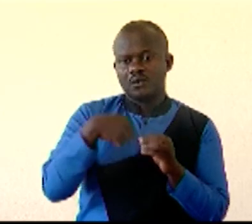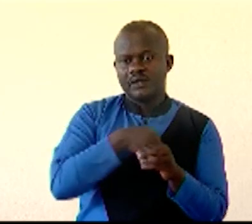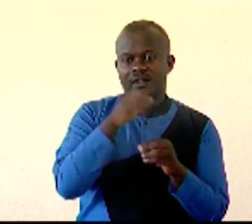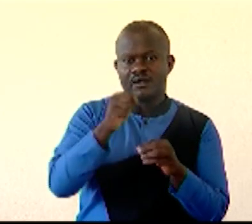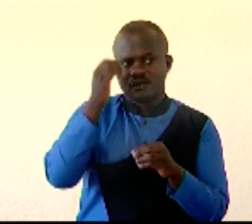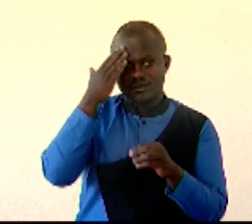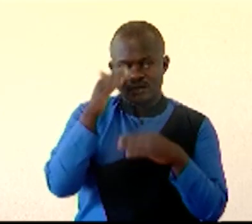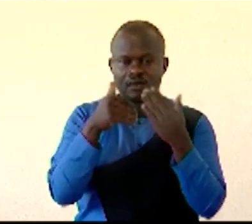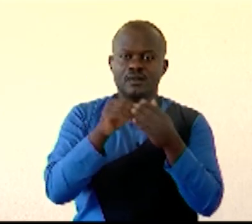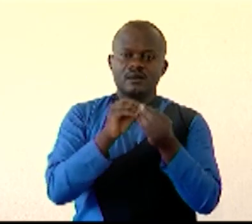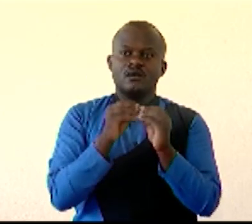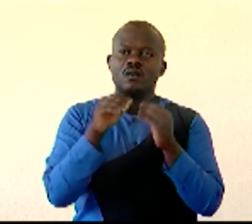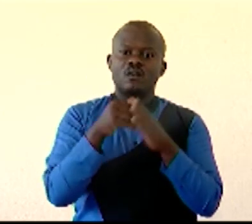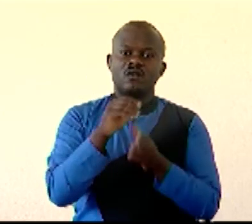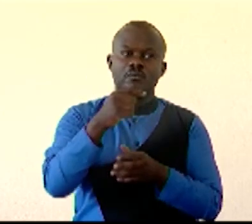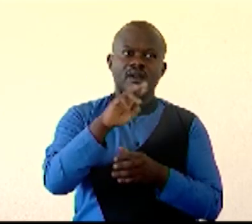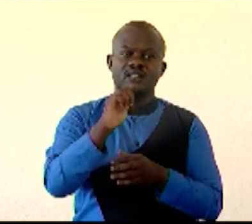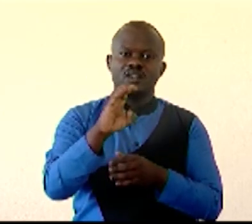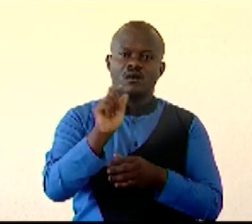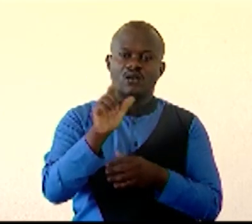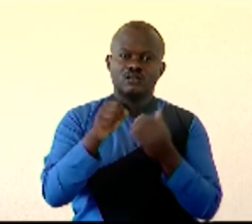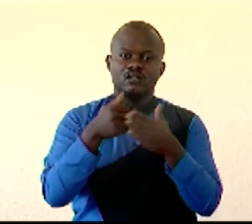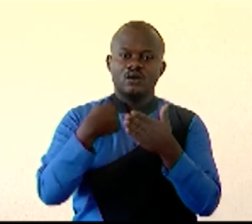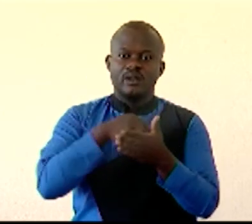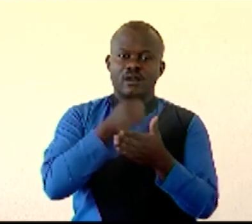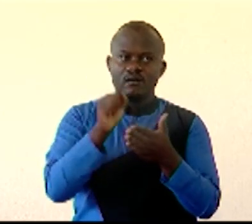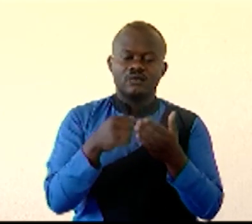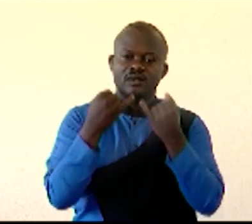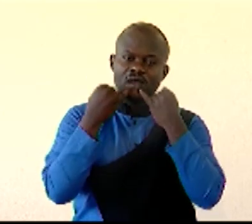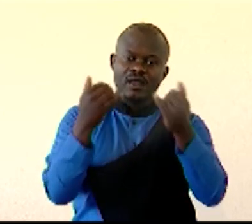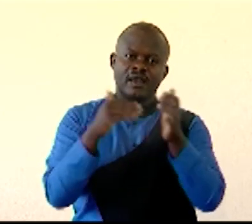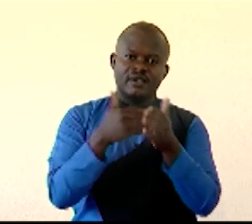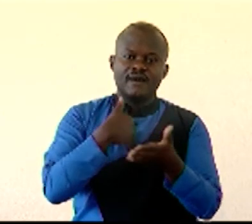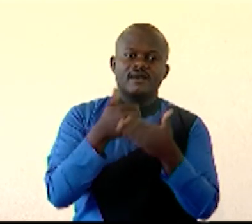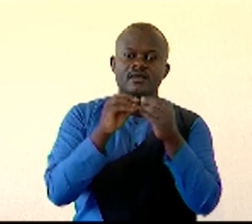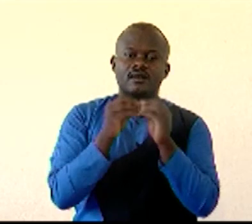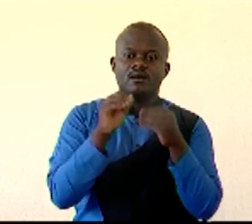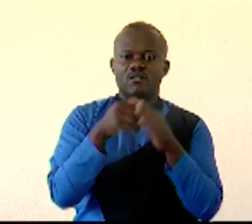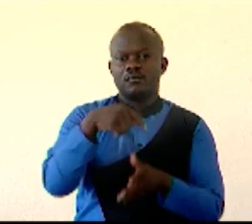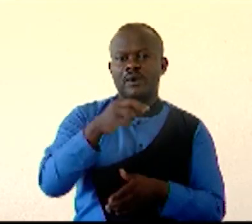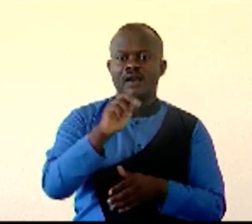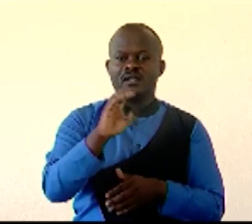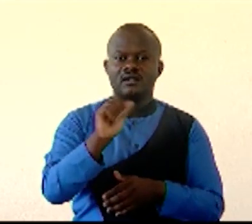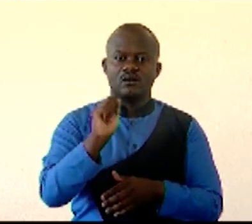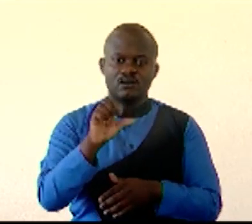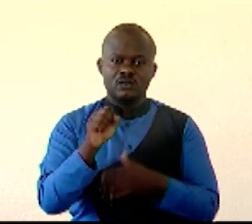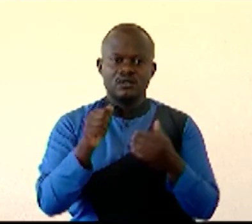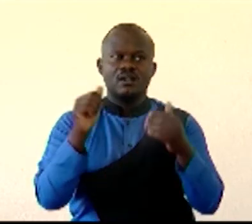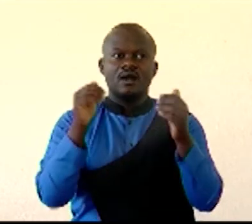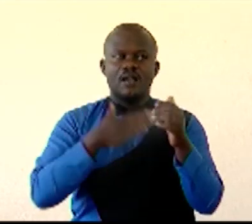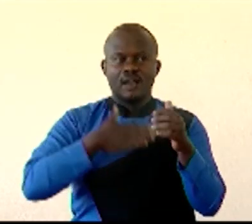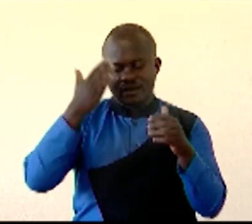exact number of particles we have that are going to react. And having the number of particles, if I know that